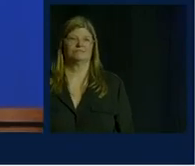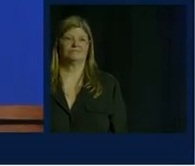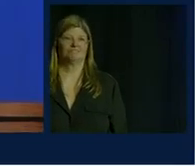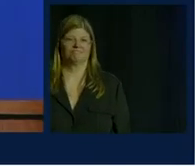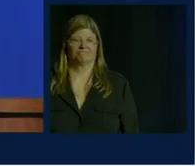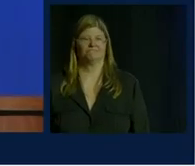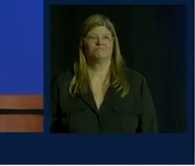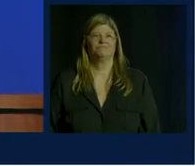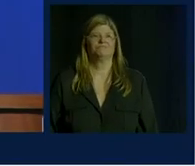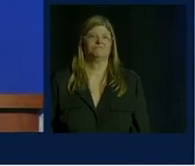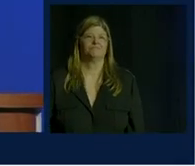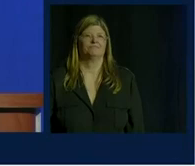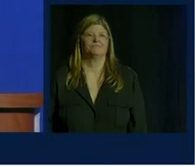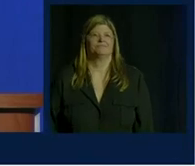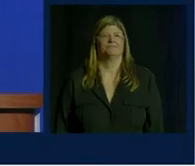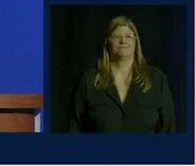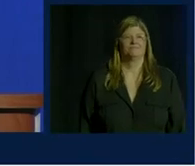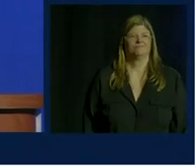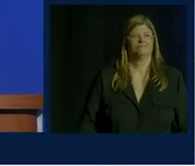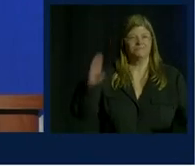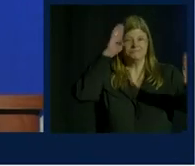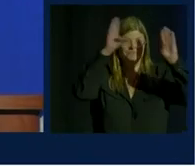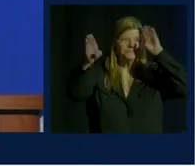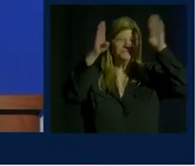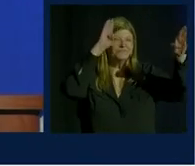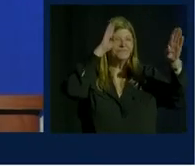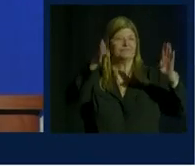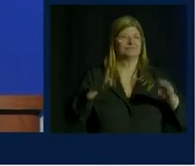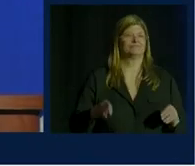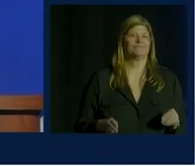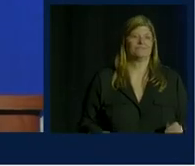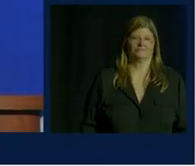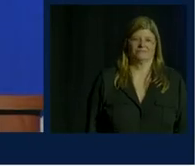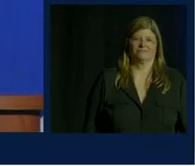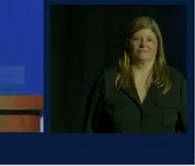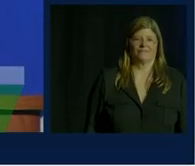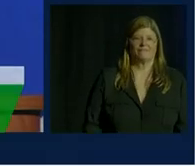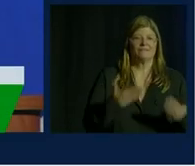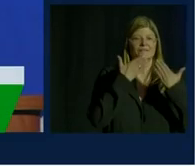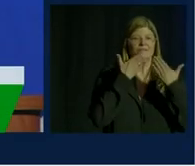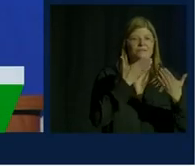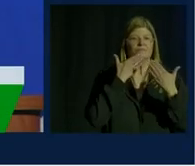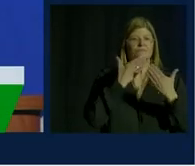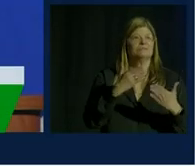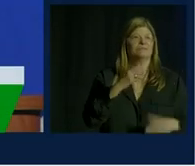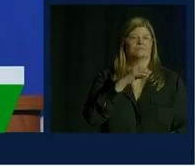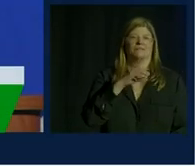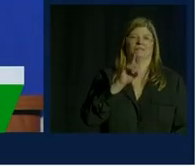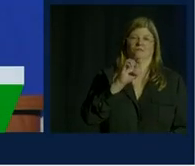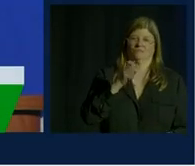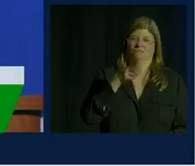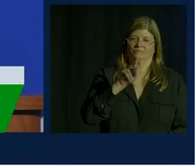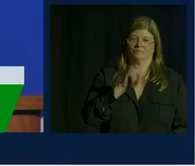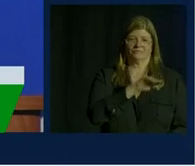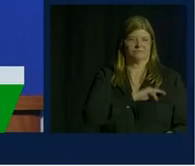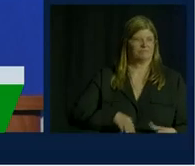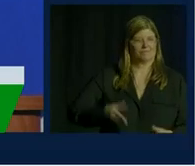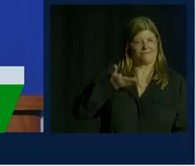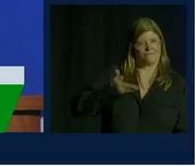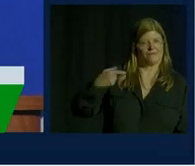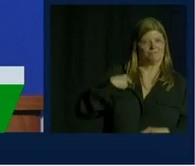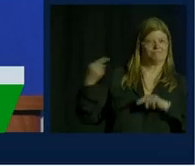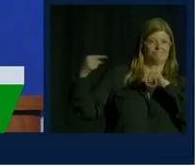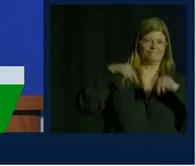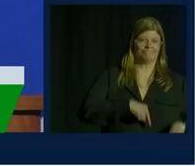Hello, March Madness. Thank you, Deputy Mayor, for inviting me to talk about some exciting new initiatives from